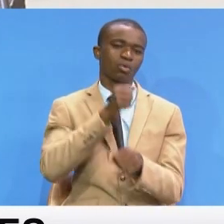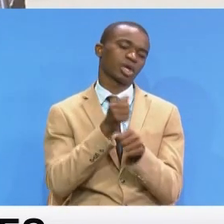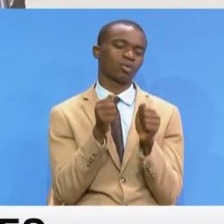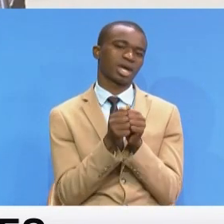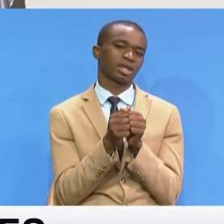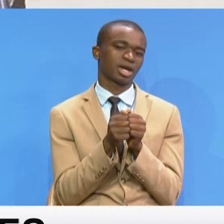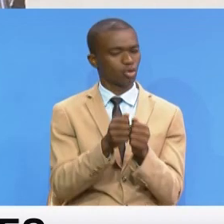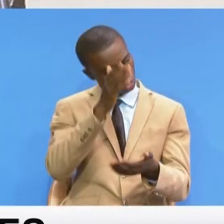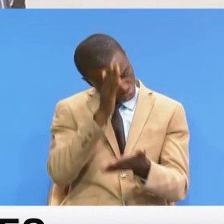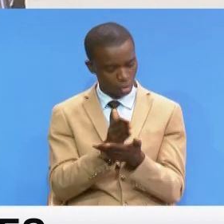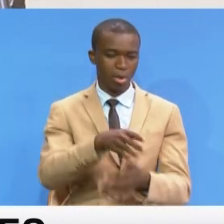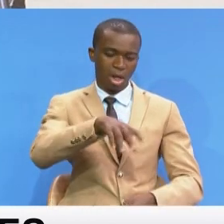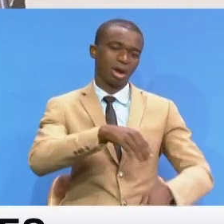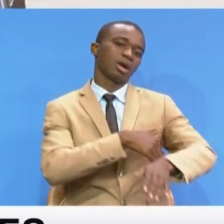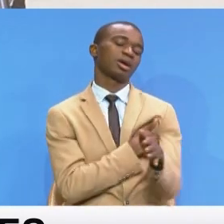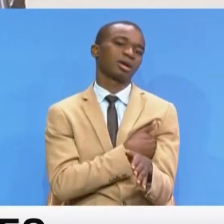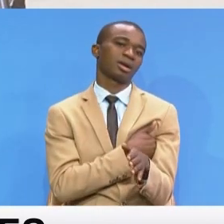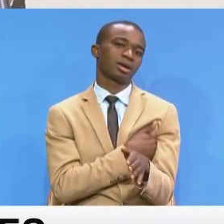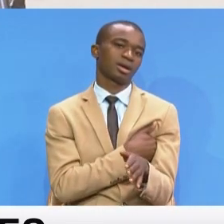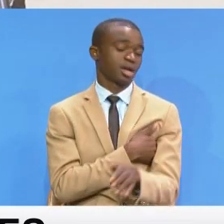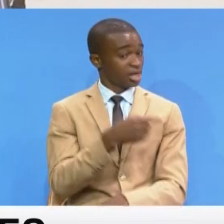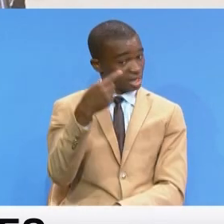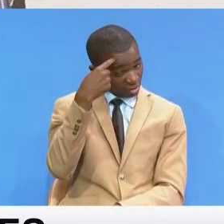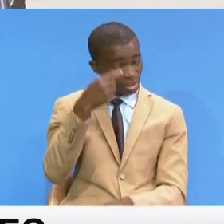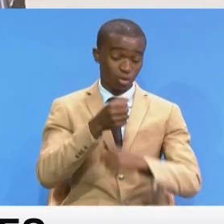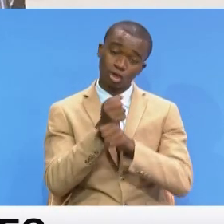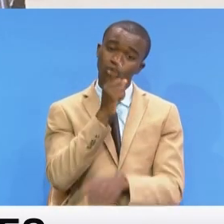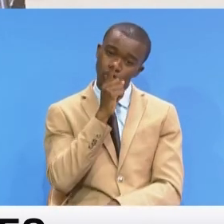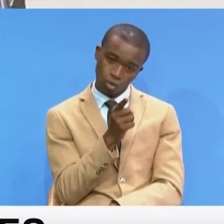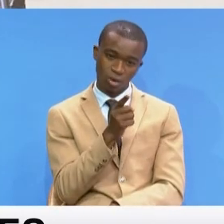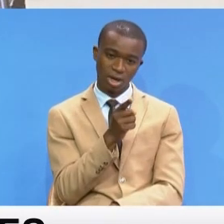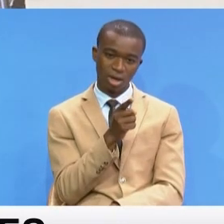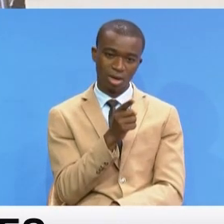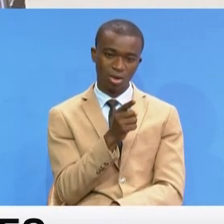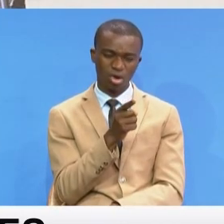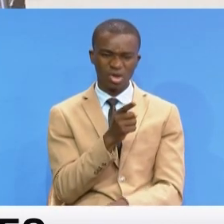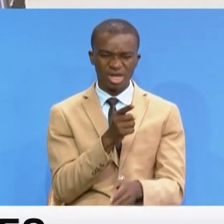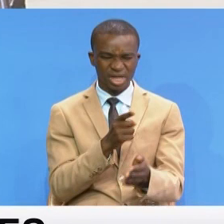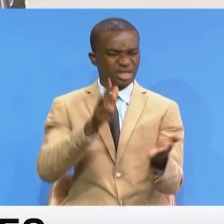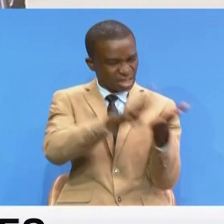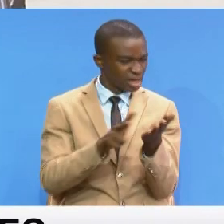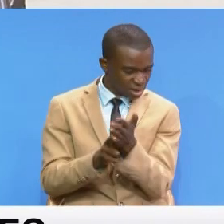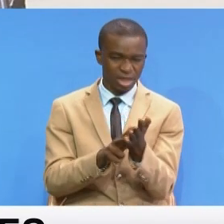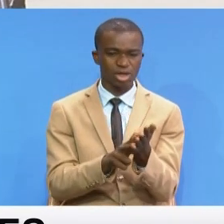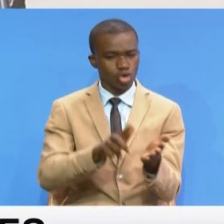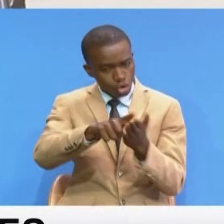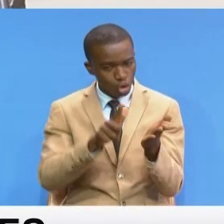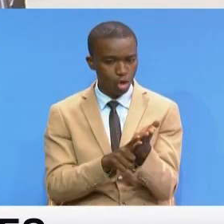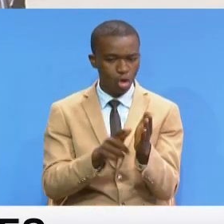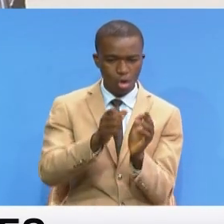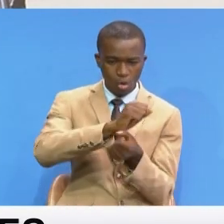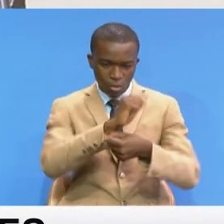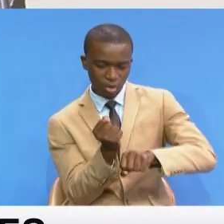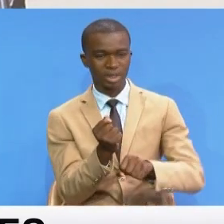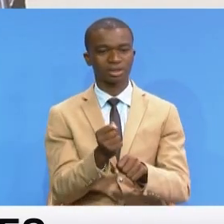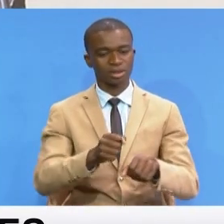I'm happy that government has done its part by enacting laws that protect the rights